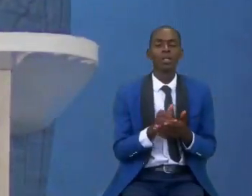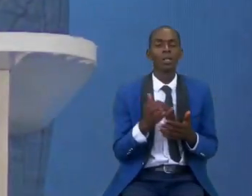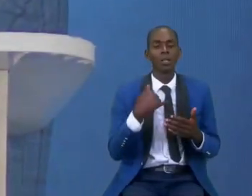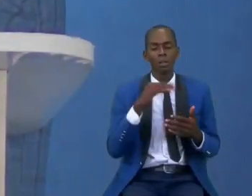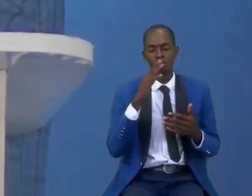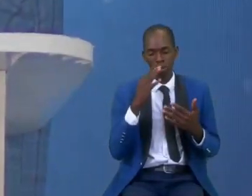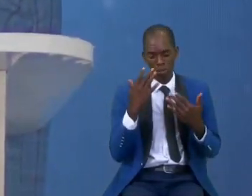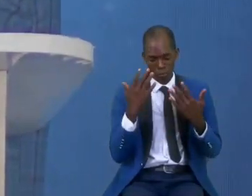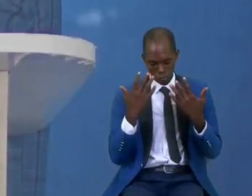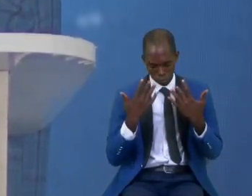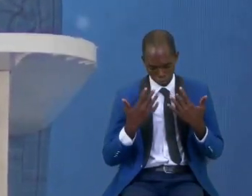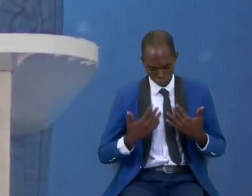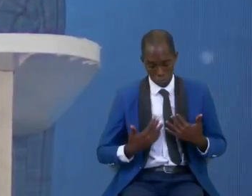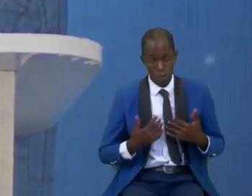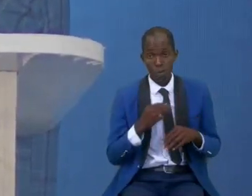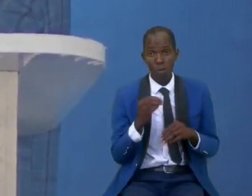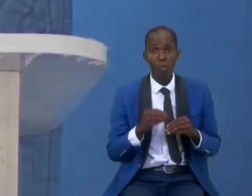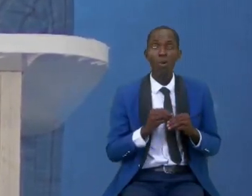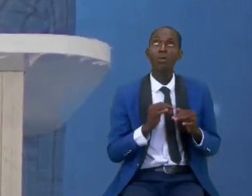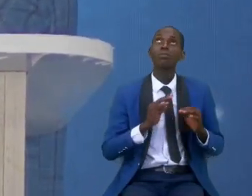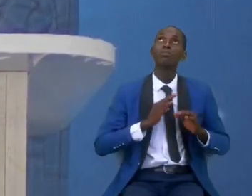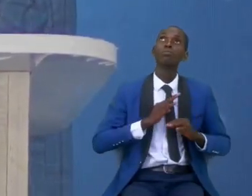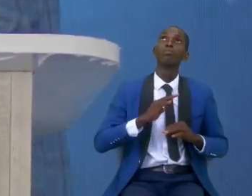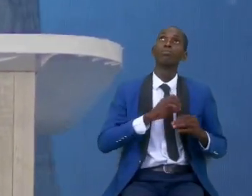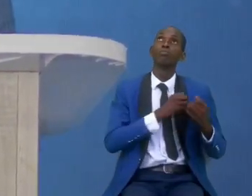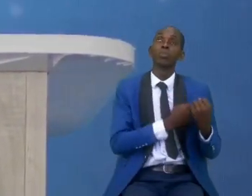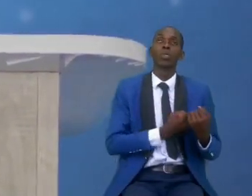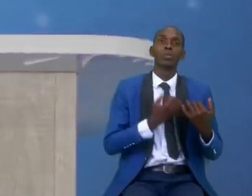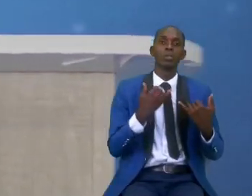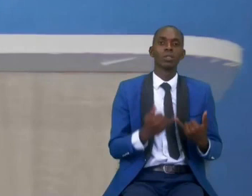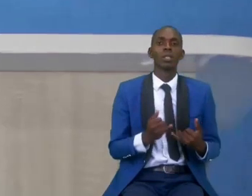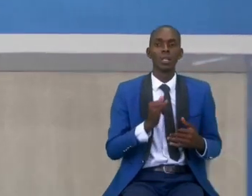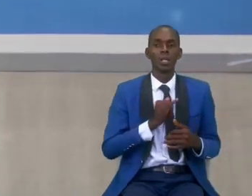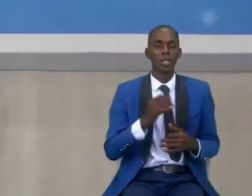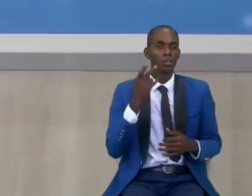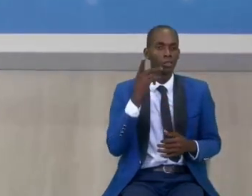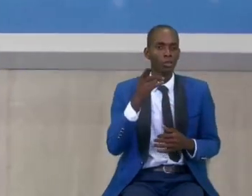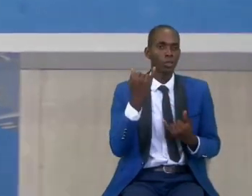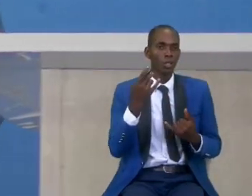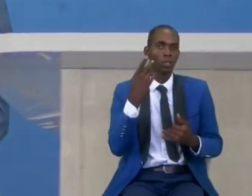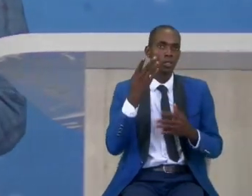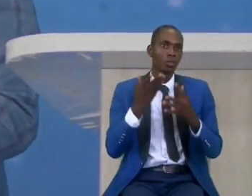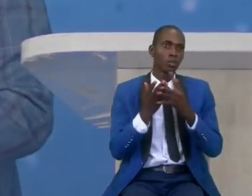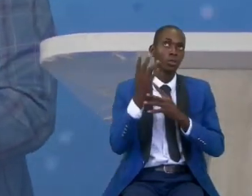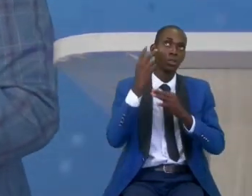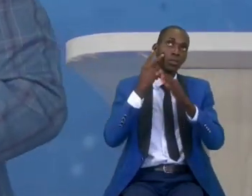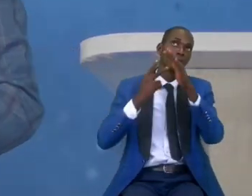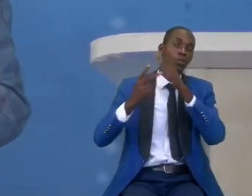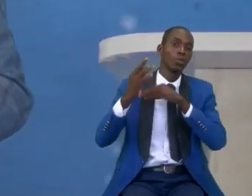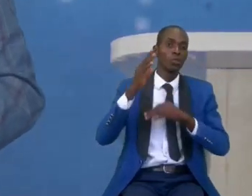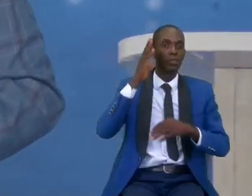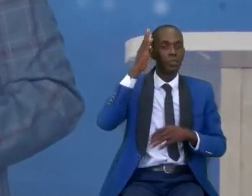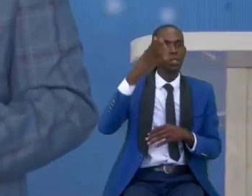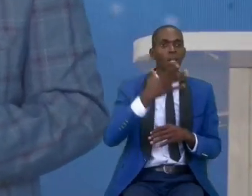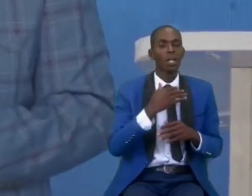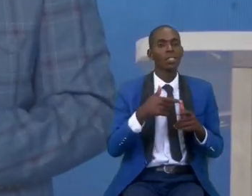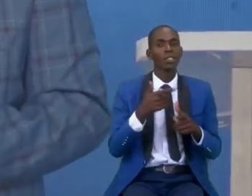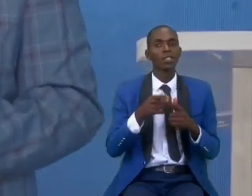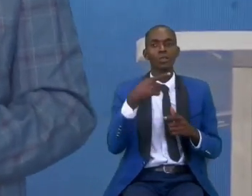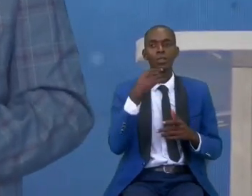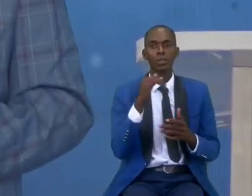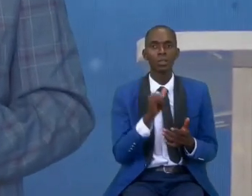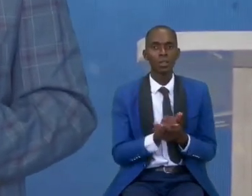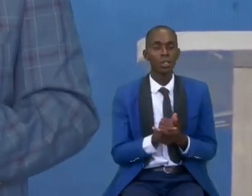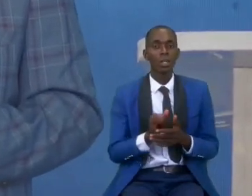seeing the vision of the future. And then you say, I've not been using this word for a long time now.